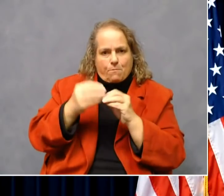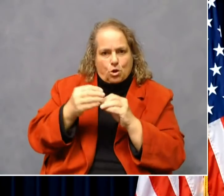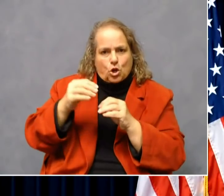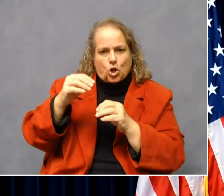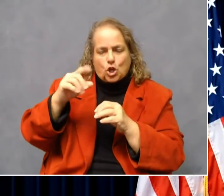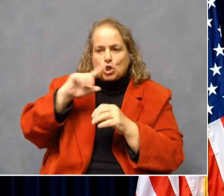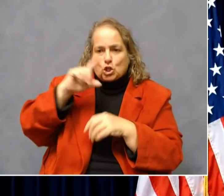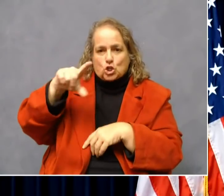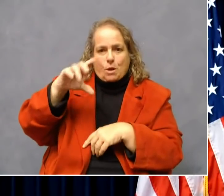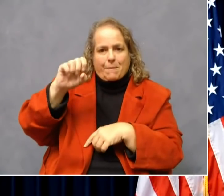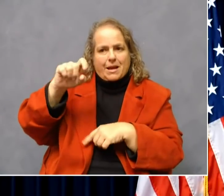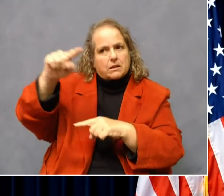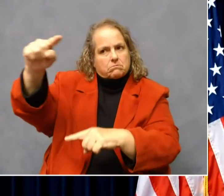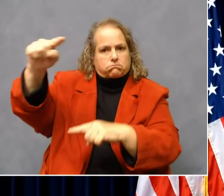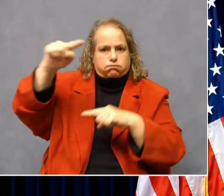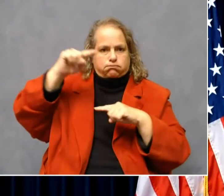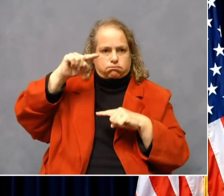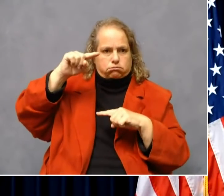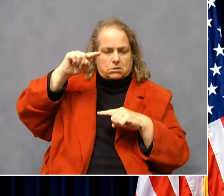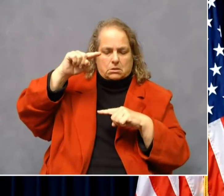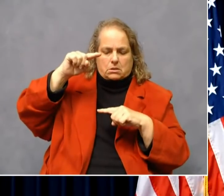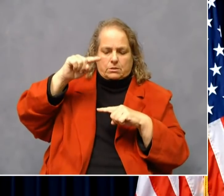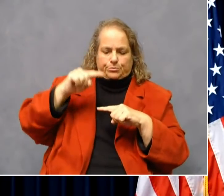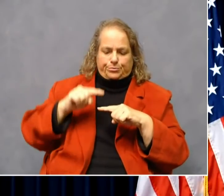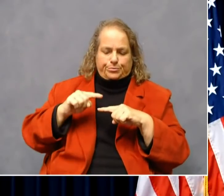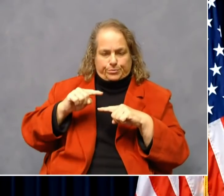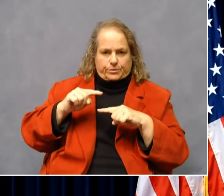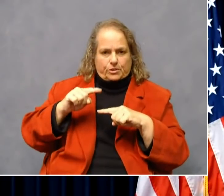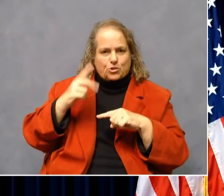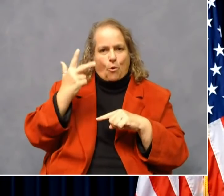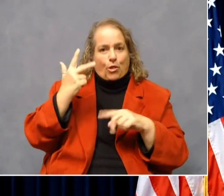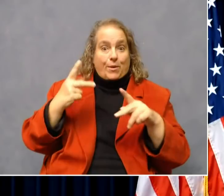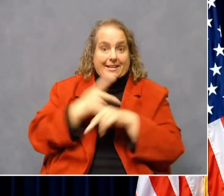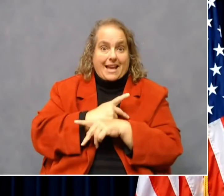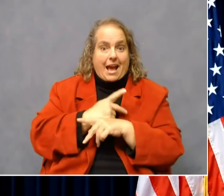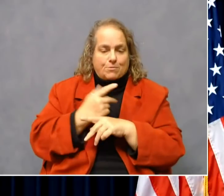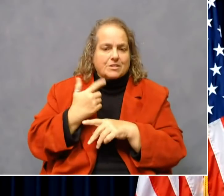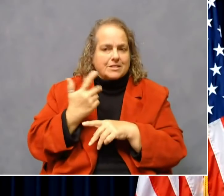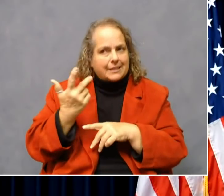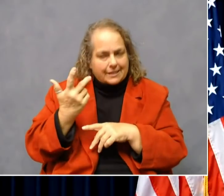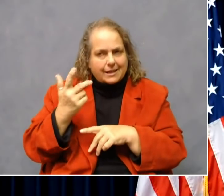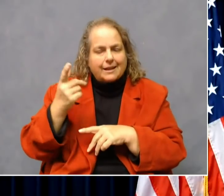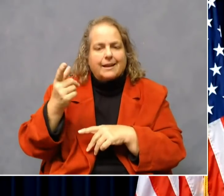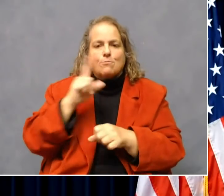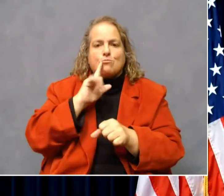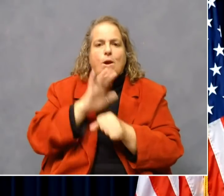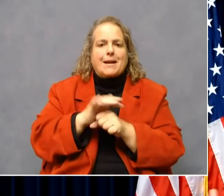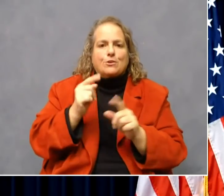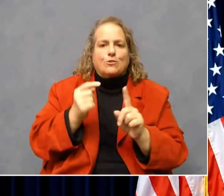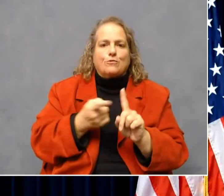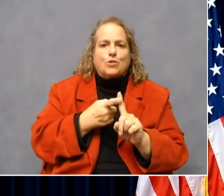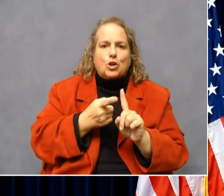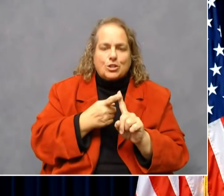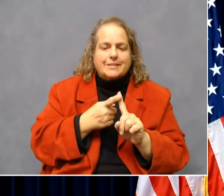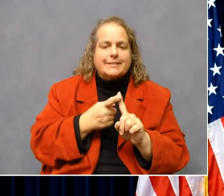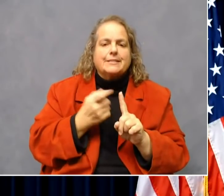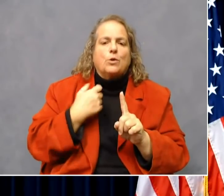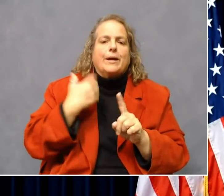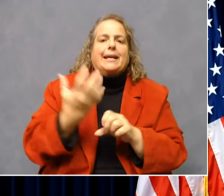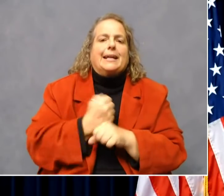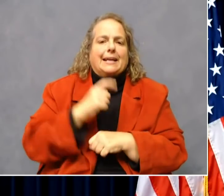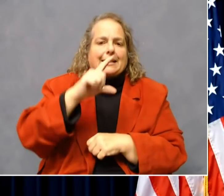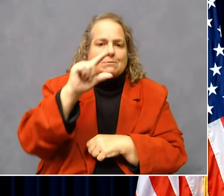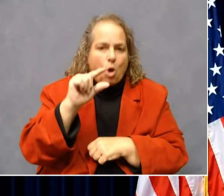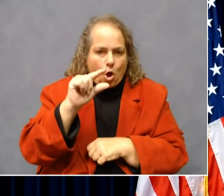part based on the overall number of Pfizer vaccination doses that they believed that they would